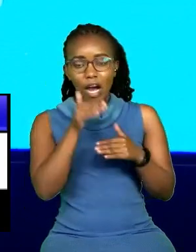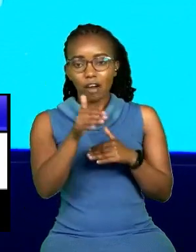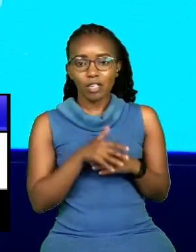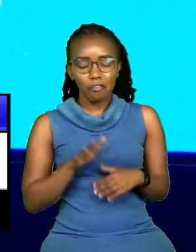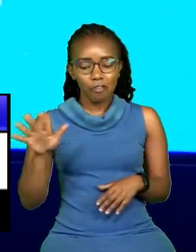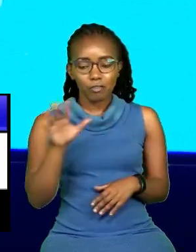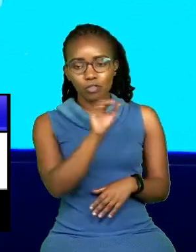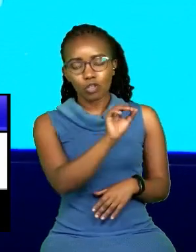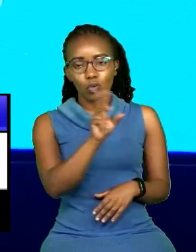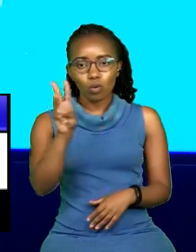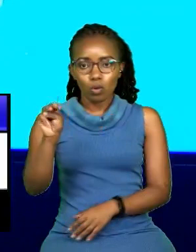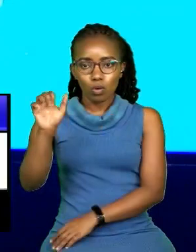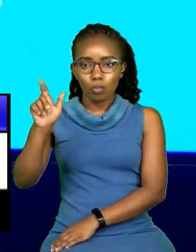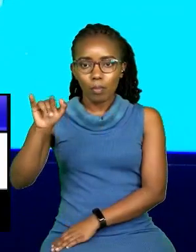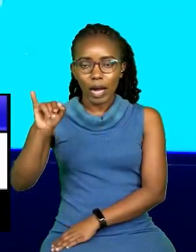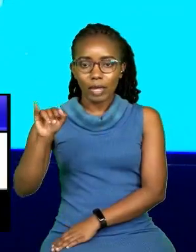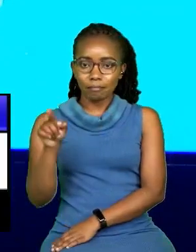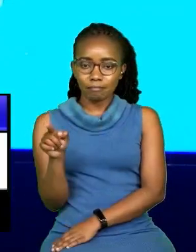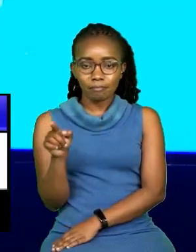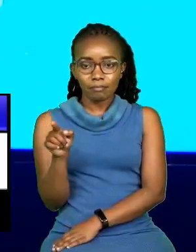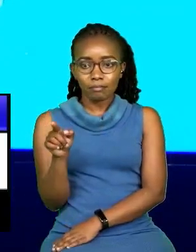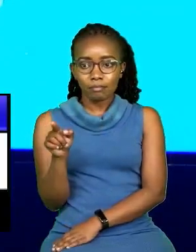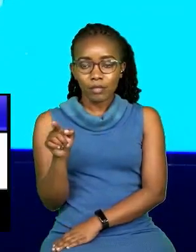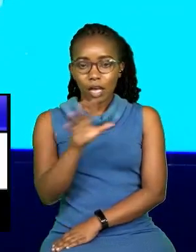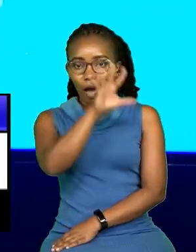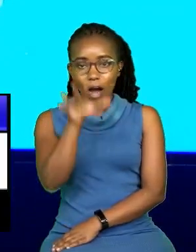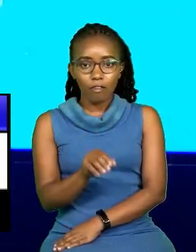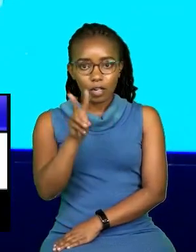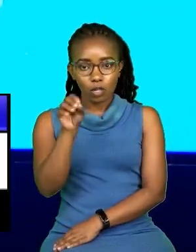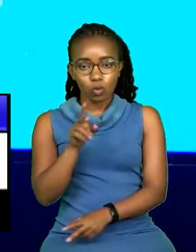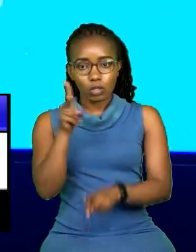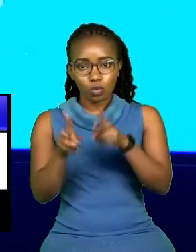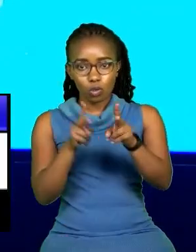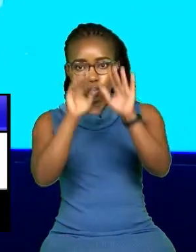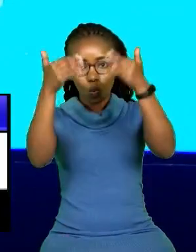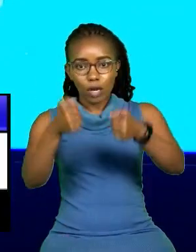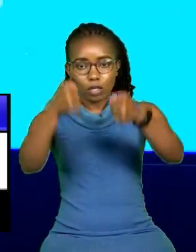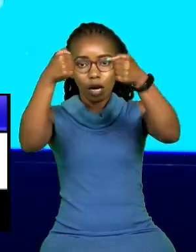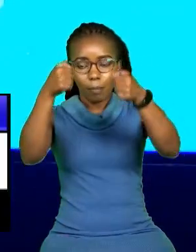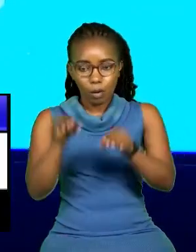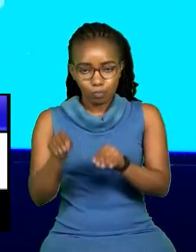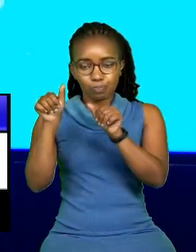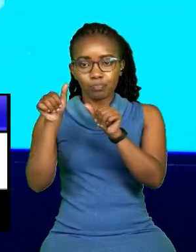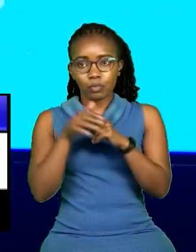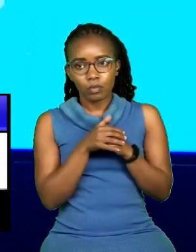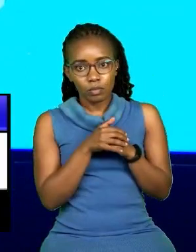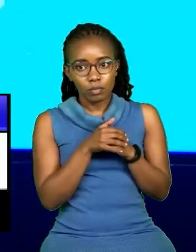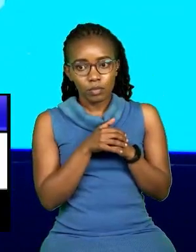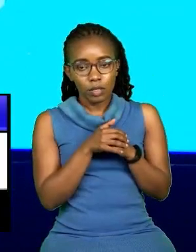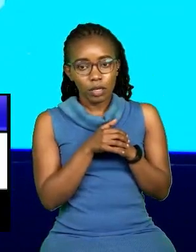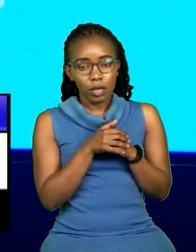a 5-0 defeat away to Mali in the Africa 2022 FIFA World Cup qualifier. New Harambee Stars